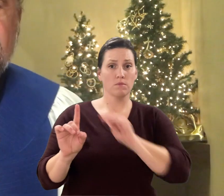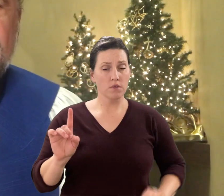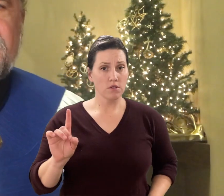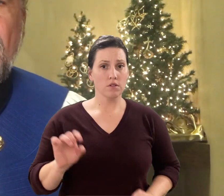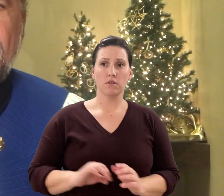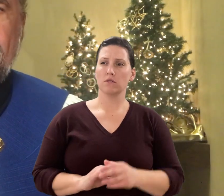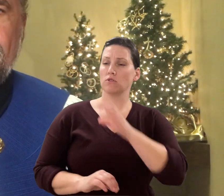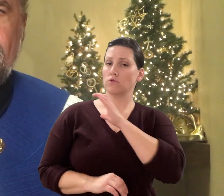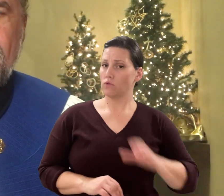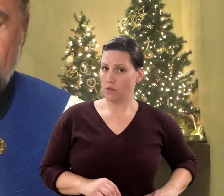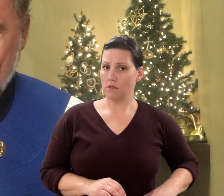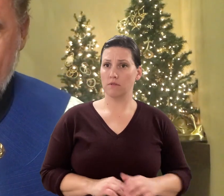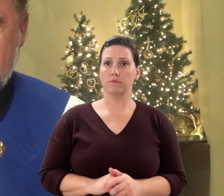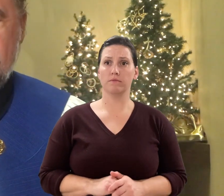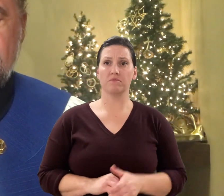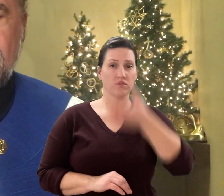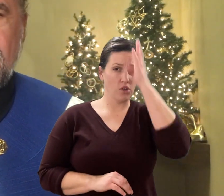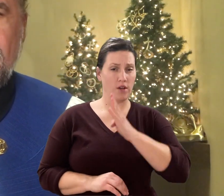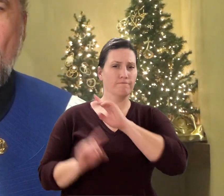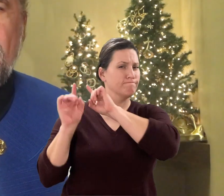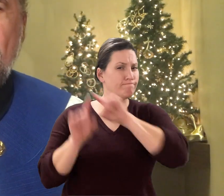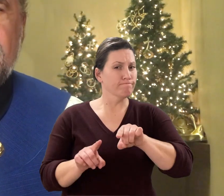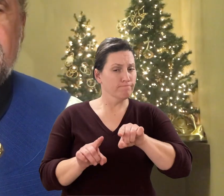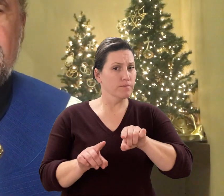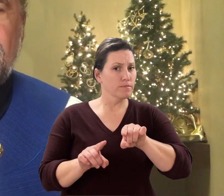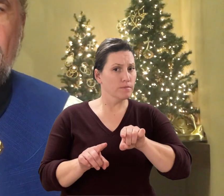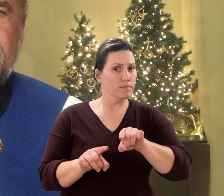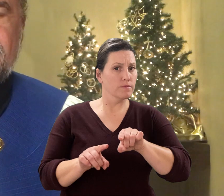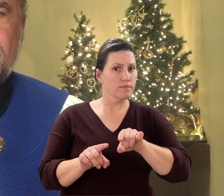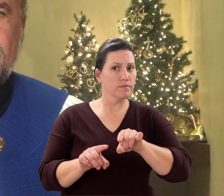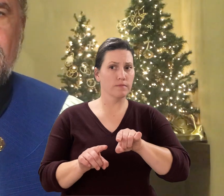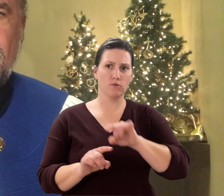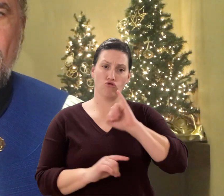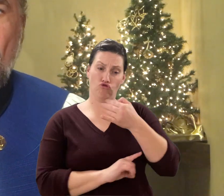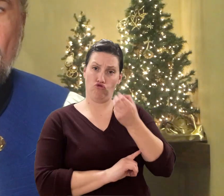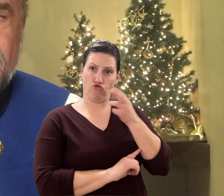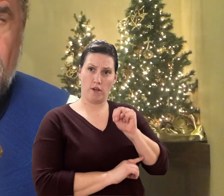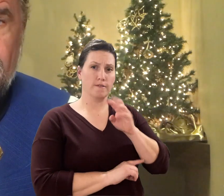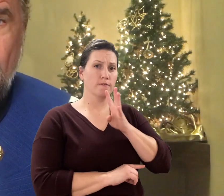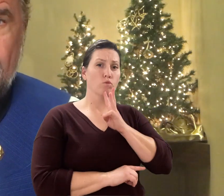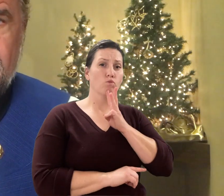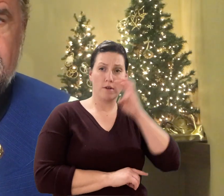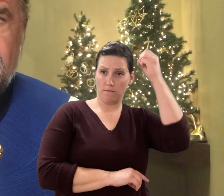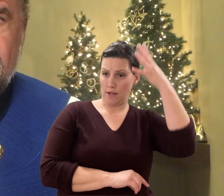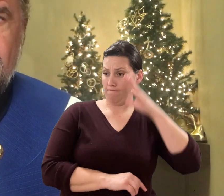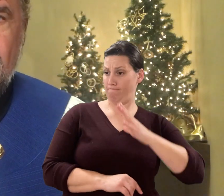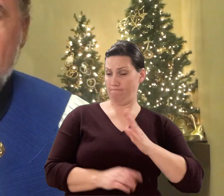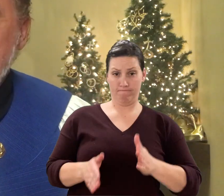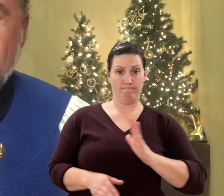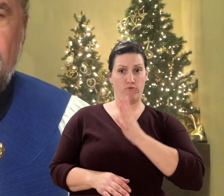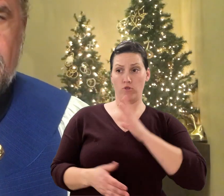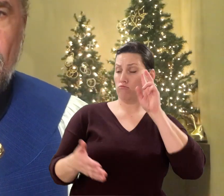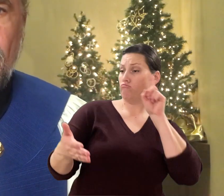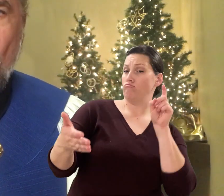He is the Messiah, the Christ, the one that God sent for us. or as John the Baptist,